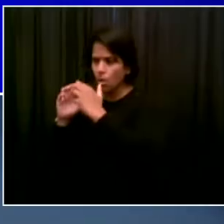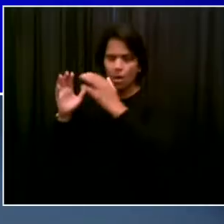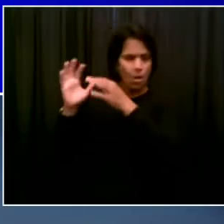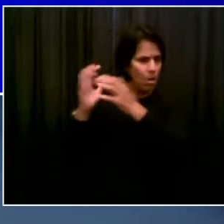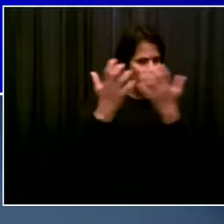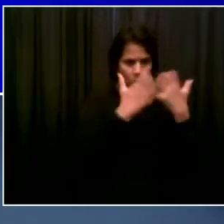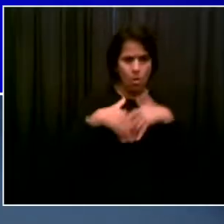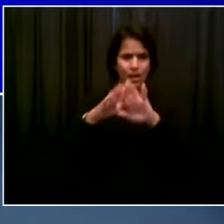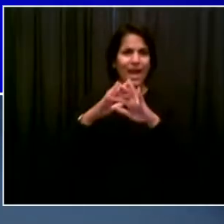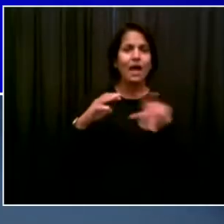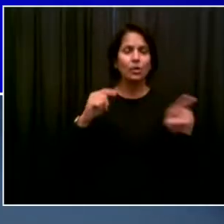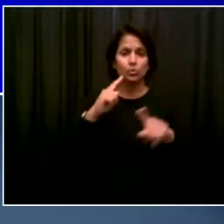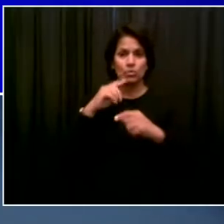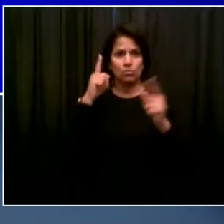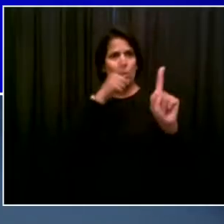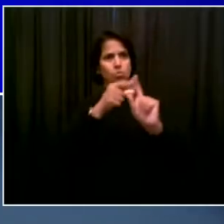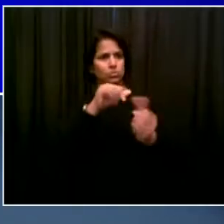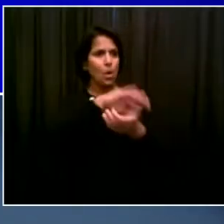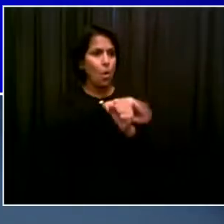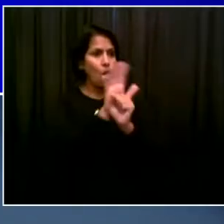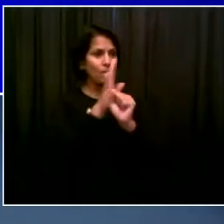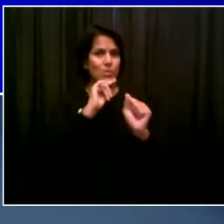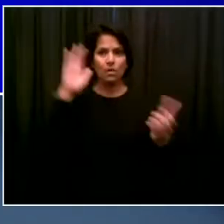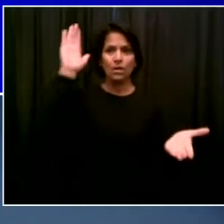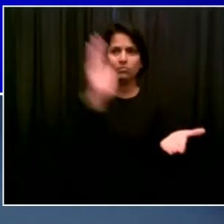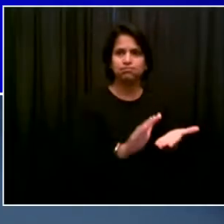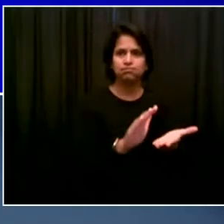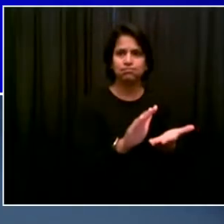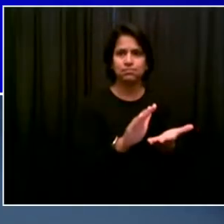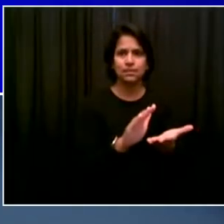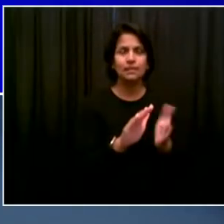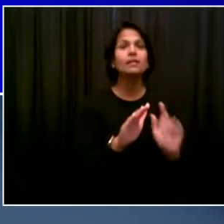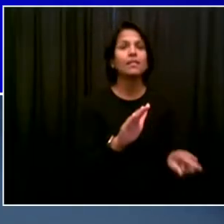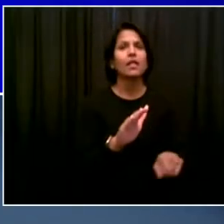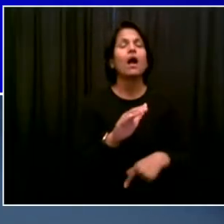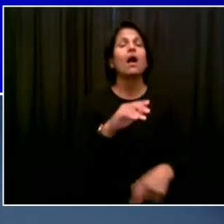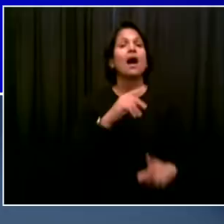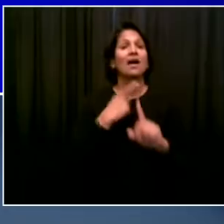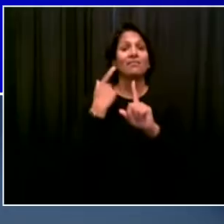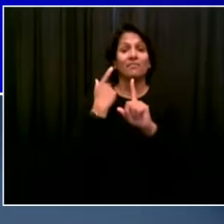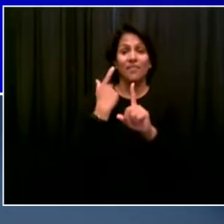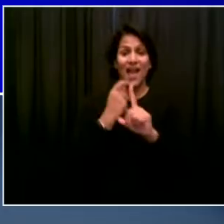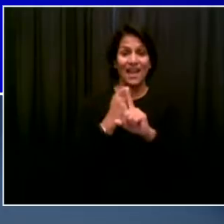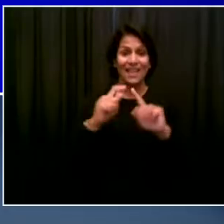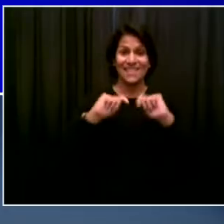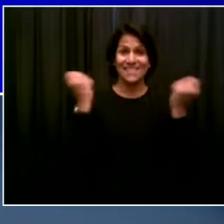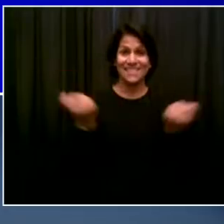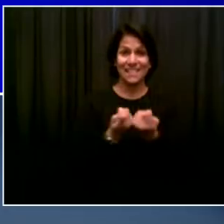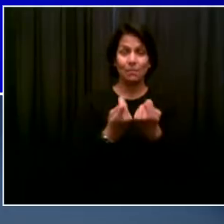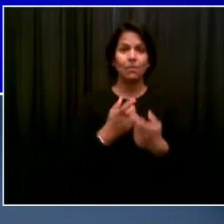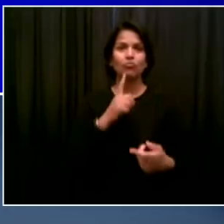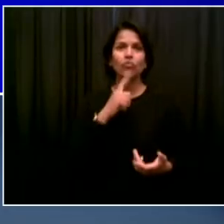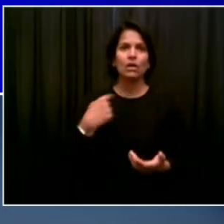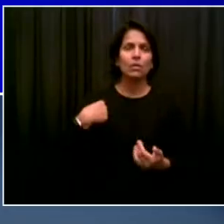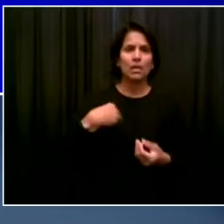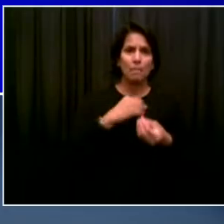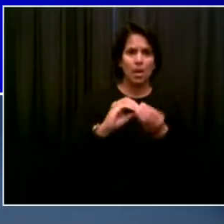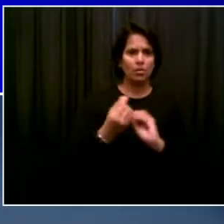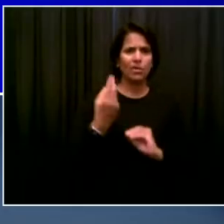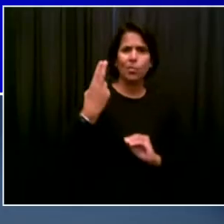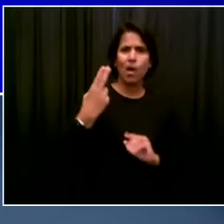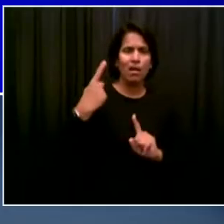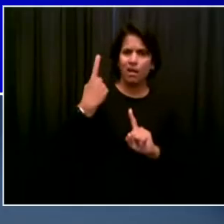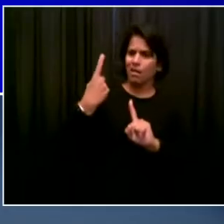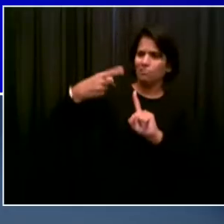We said it to our healthcare workers, we said it to the employees of our schools, and they did it. They did it